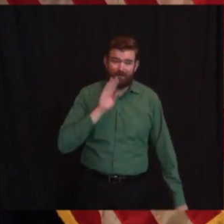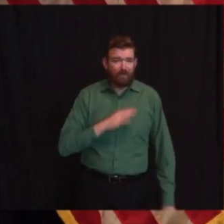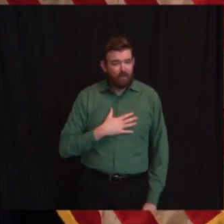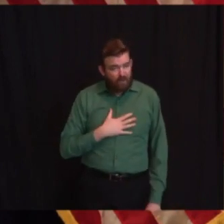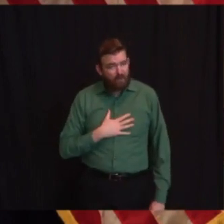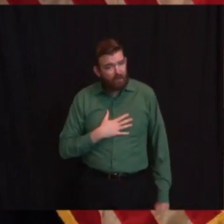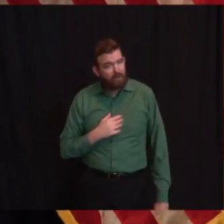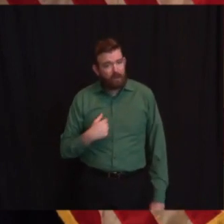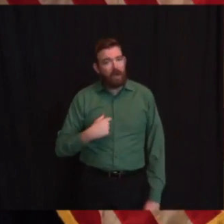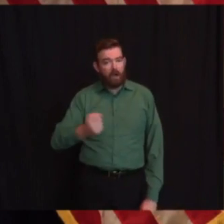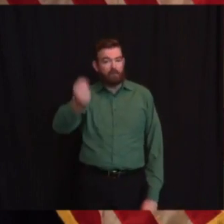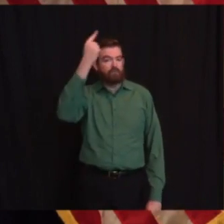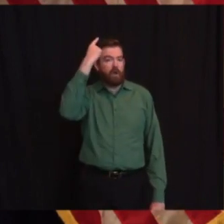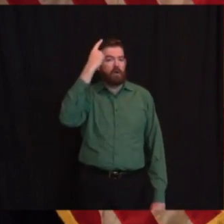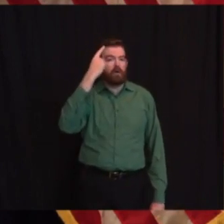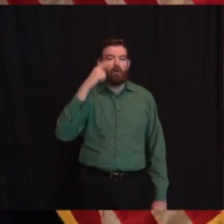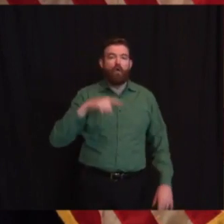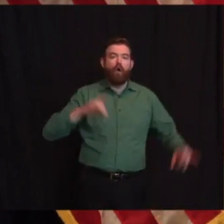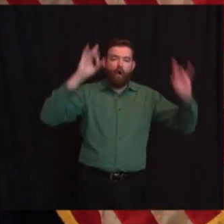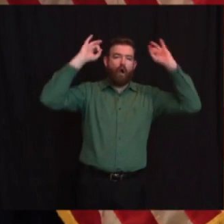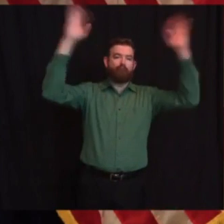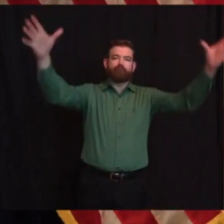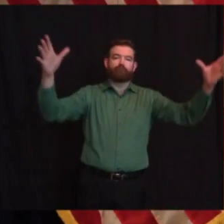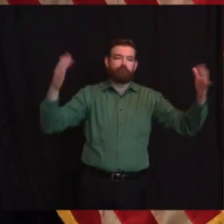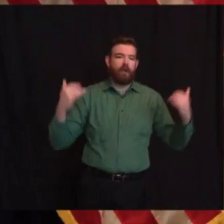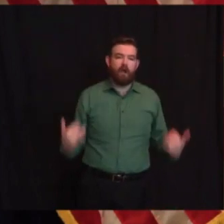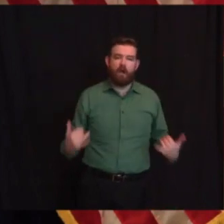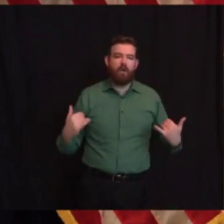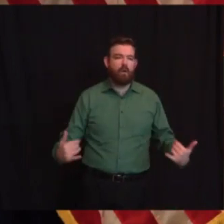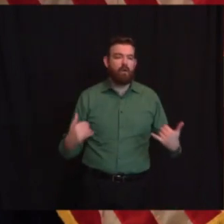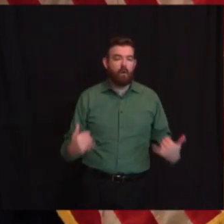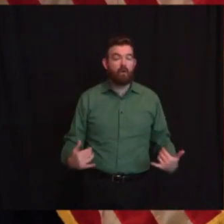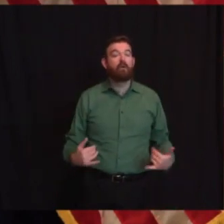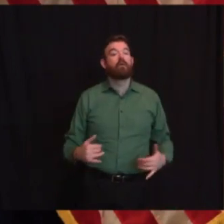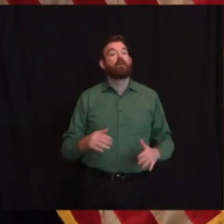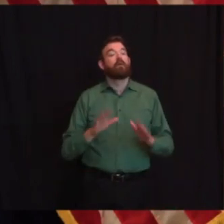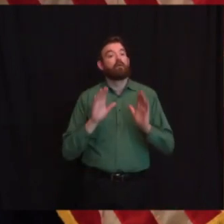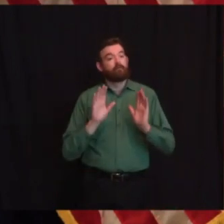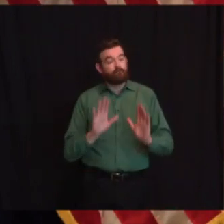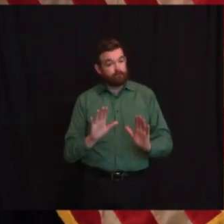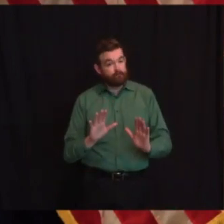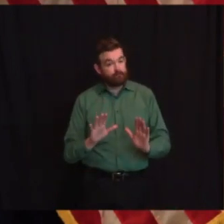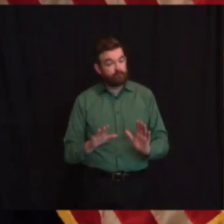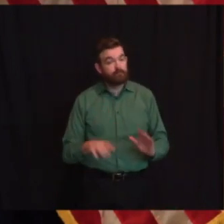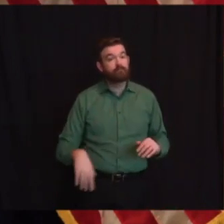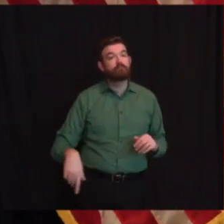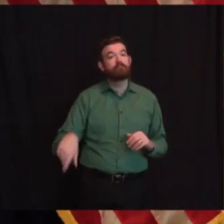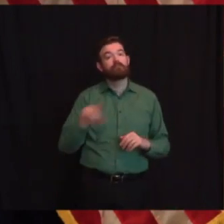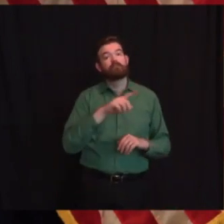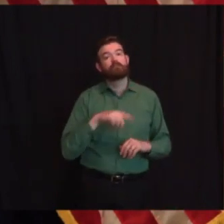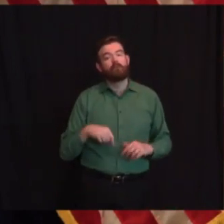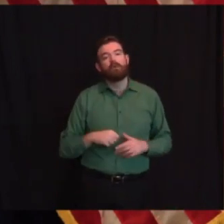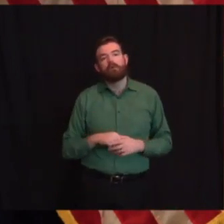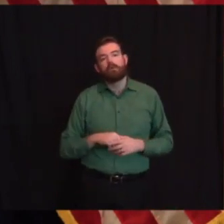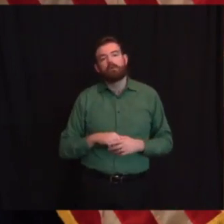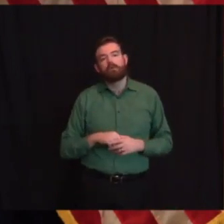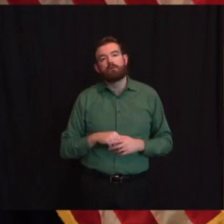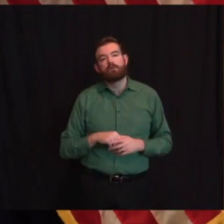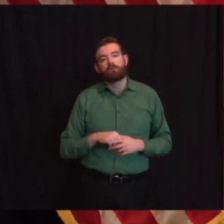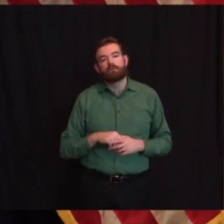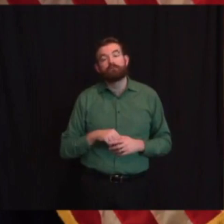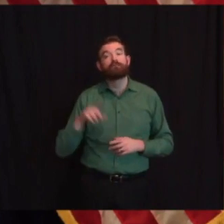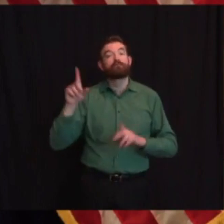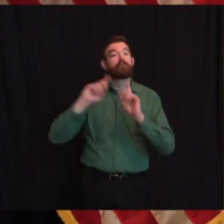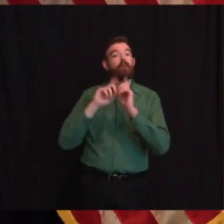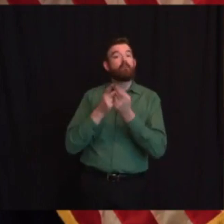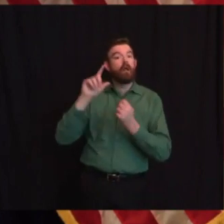This is an extraordinary crisis. But I would also say we have chopped through, and our friends and colleagues at the Department of Labor have chopped